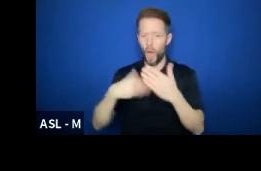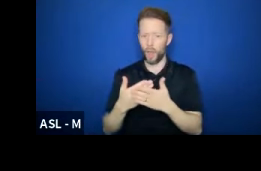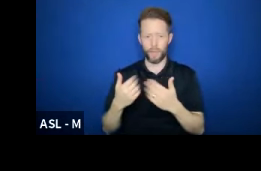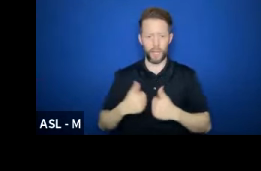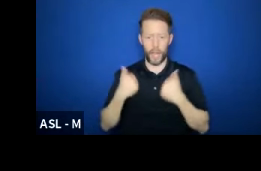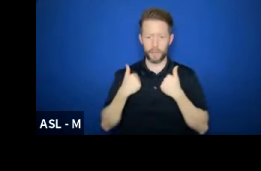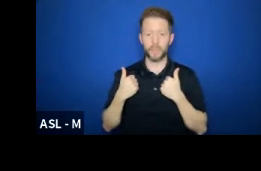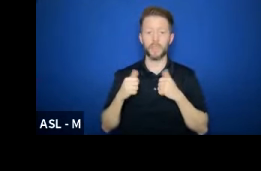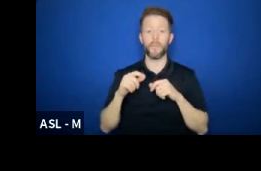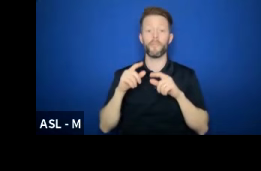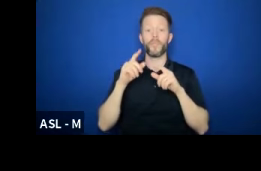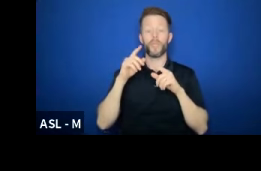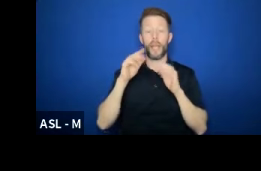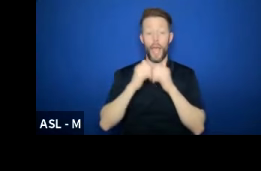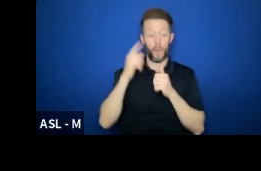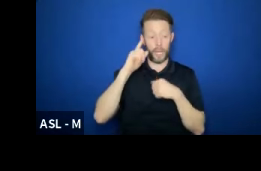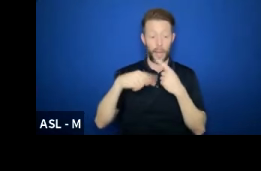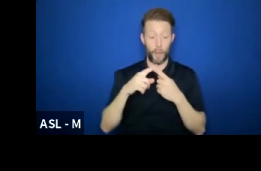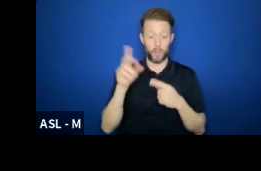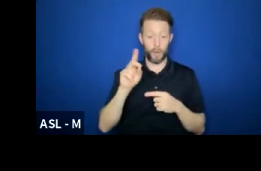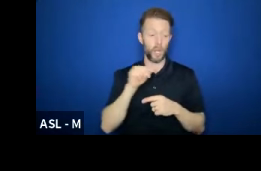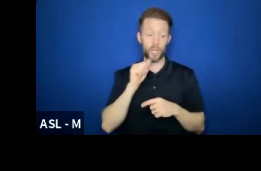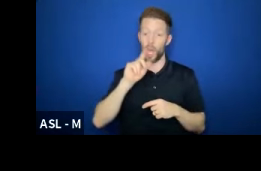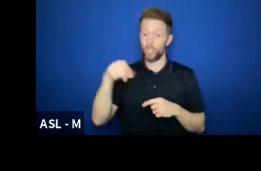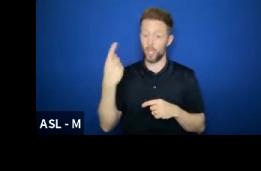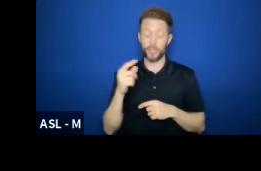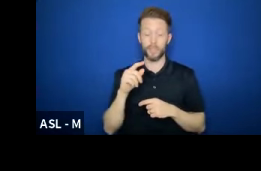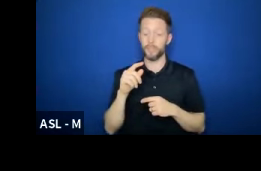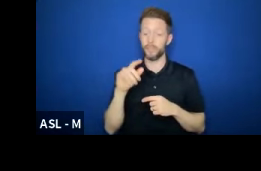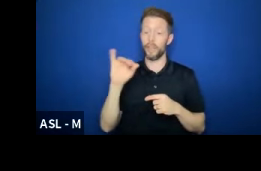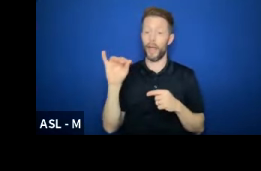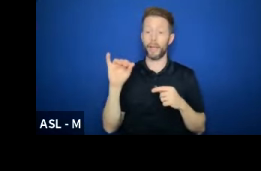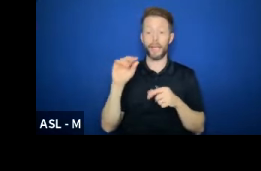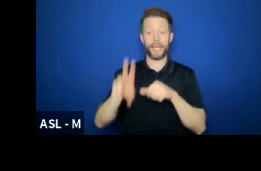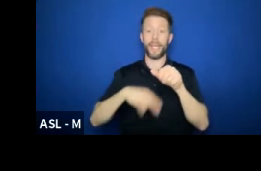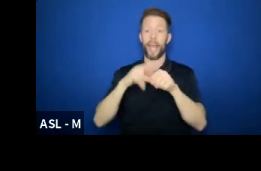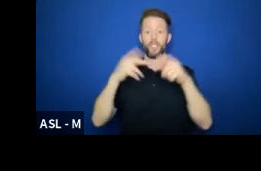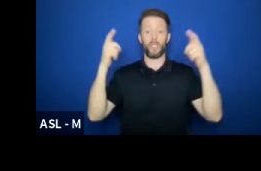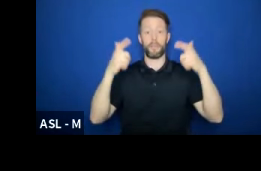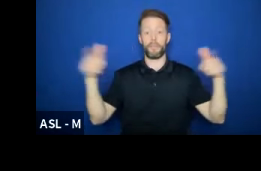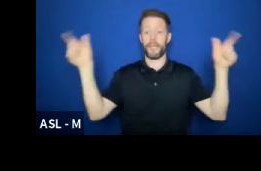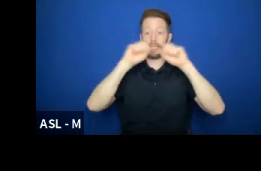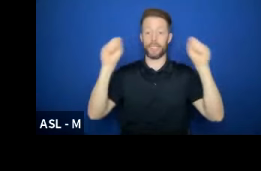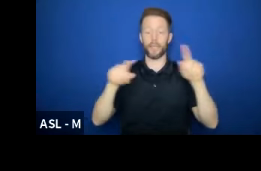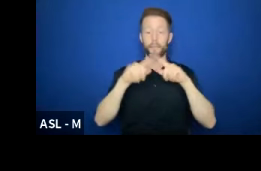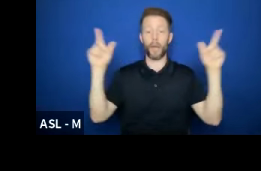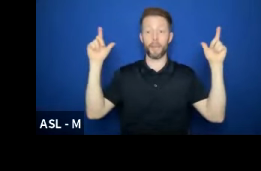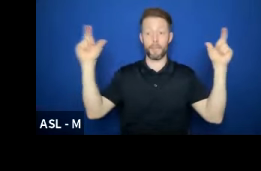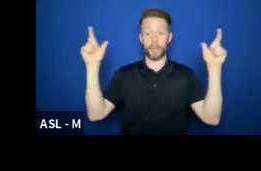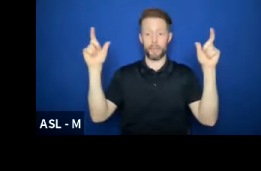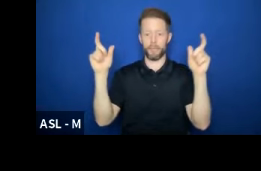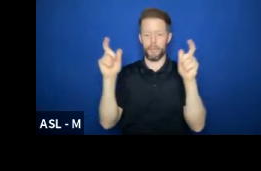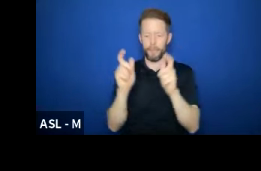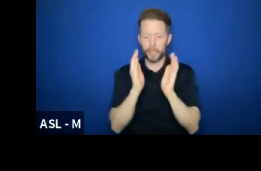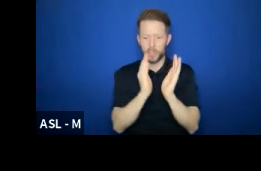actually kind of think about democracy not just as this meta national system, but also as all the kind of small building